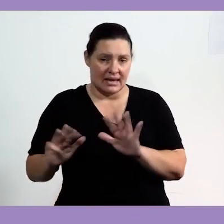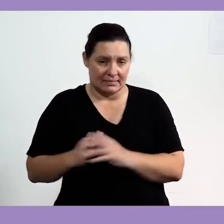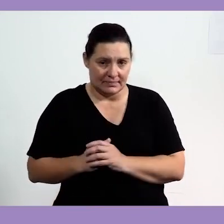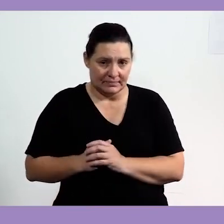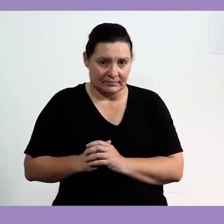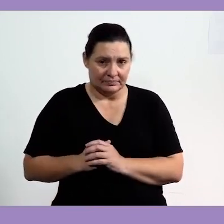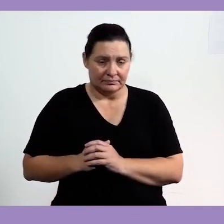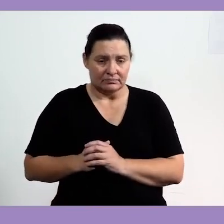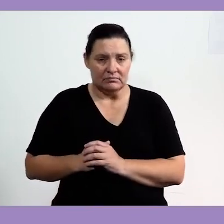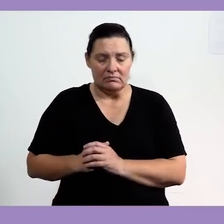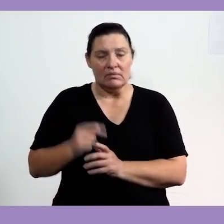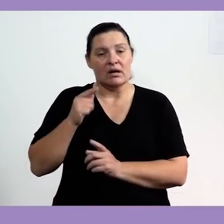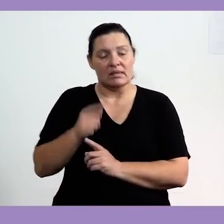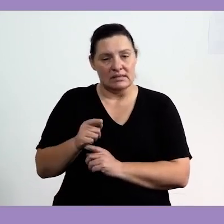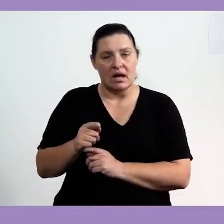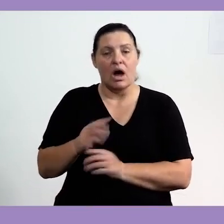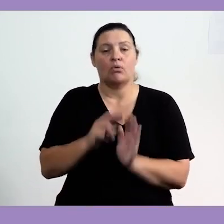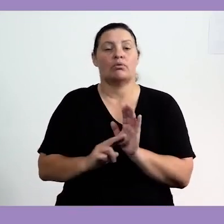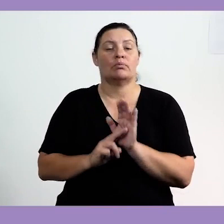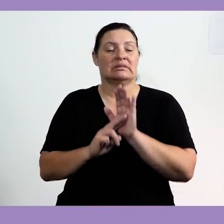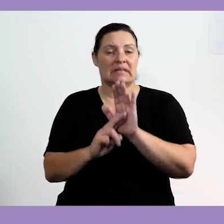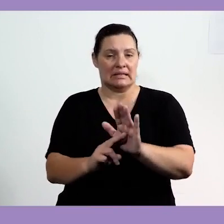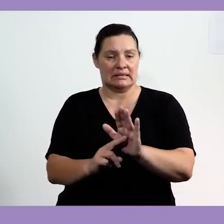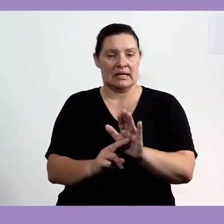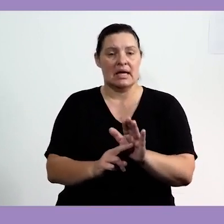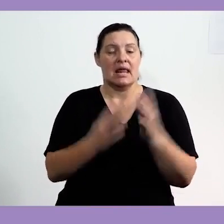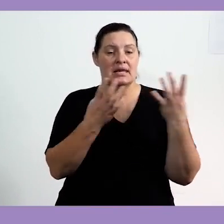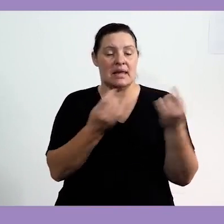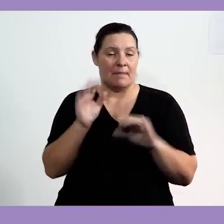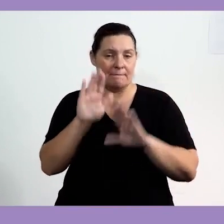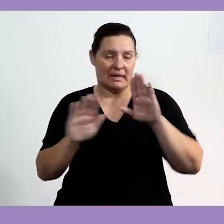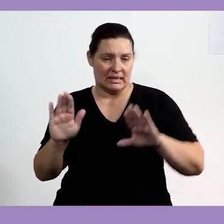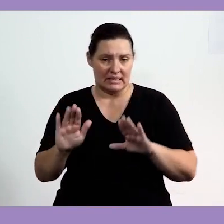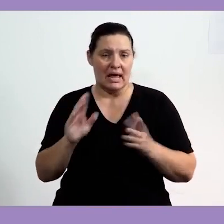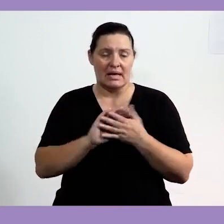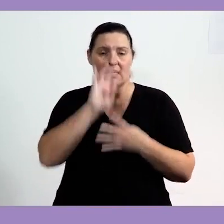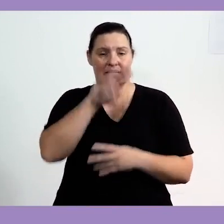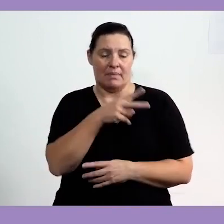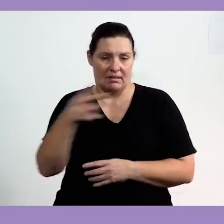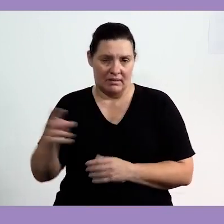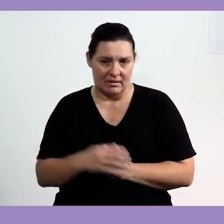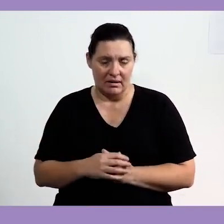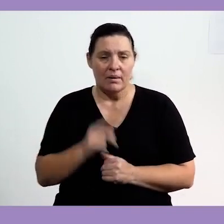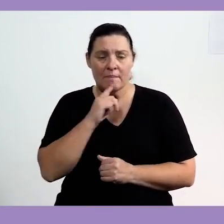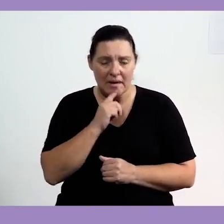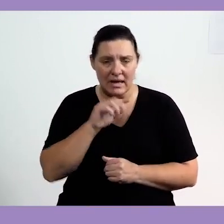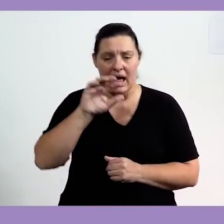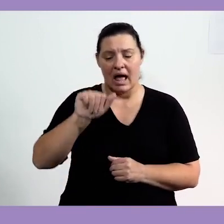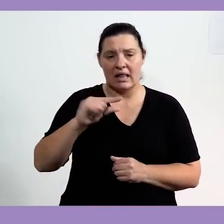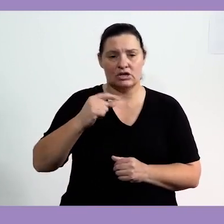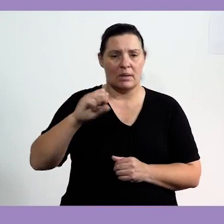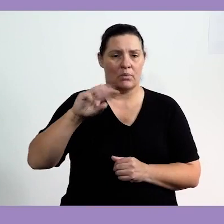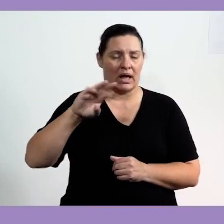a 39. So this is me representing this numeric pattern in a table. What about